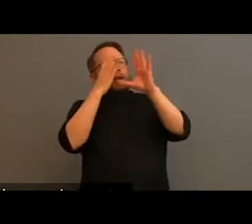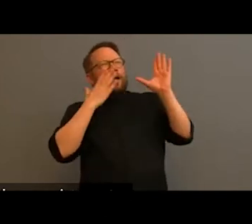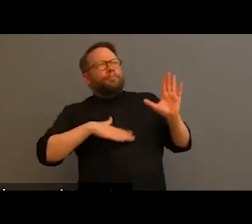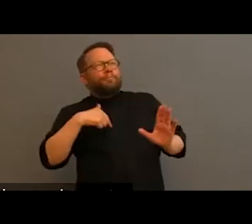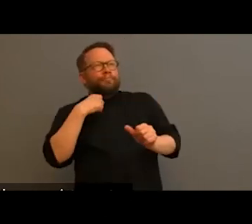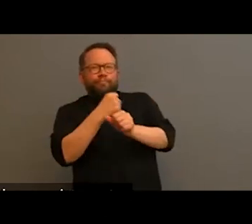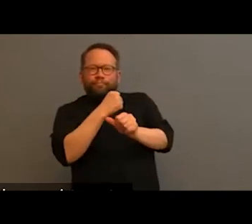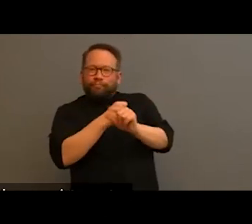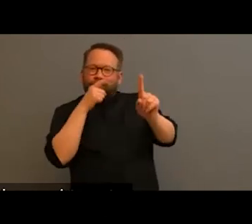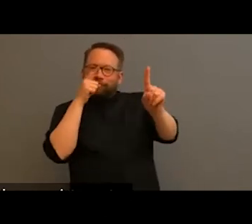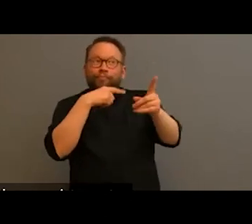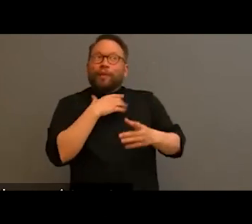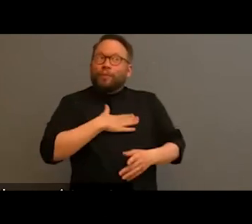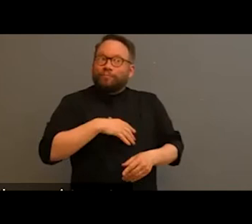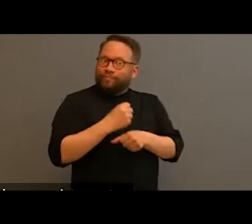employer